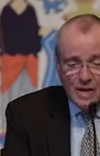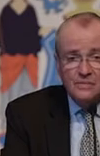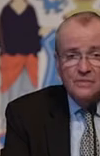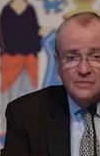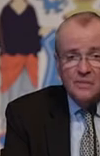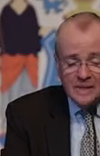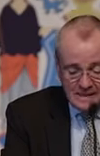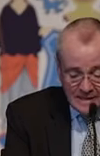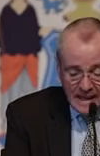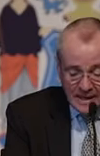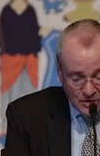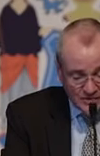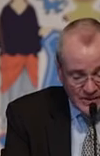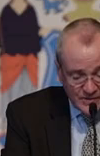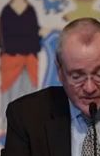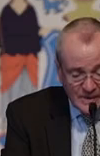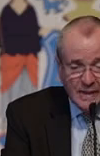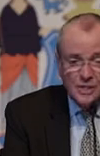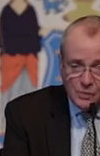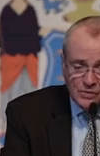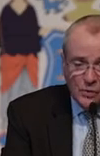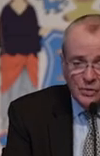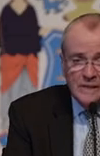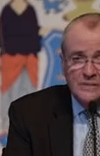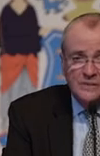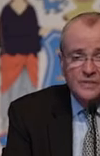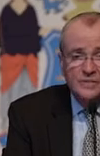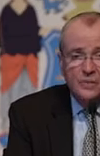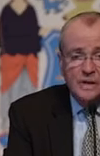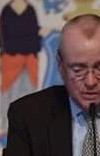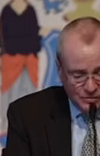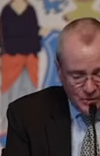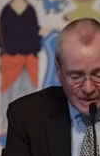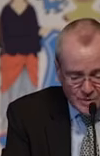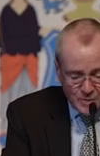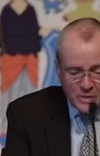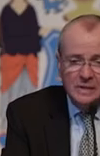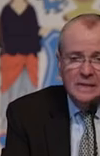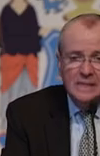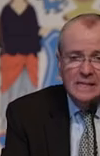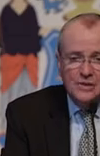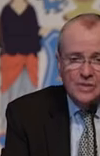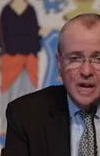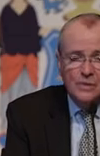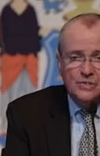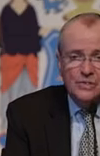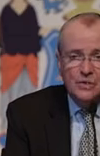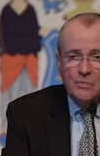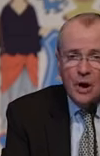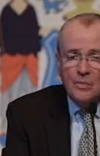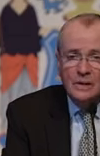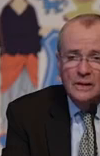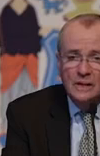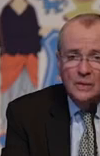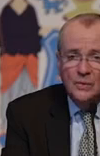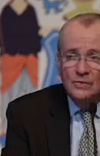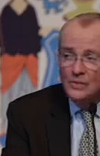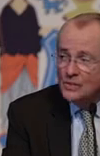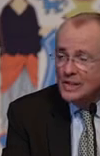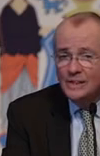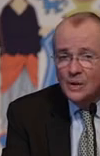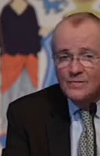her love of family and her faith. And she was only 54 years old. I spoke yesterday with her sister Barbara,